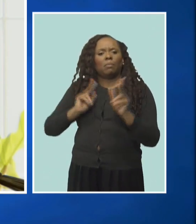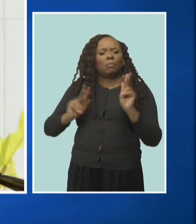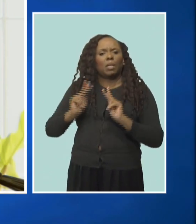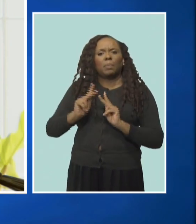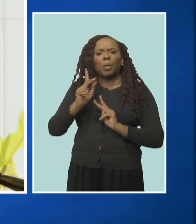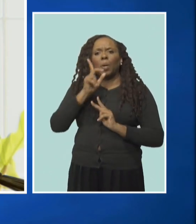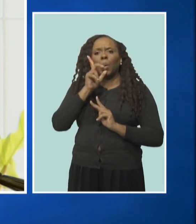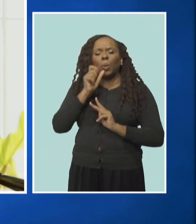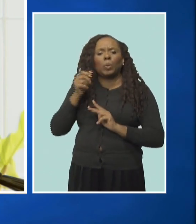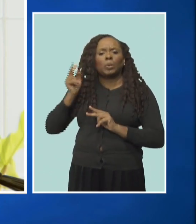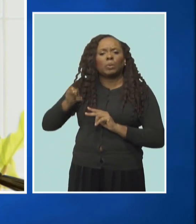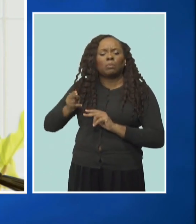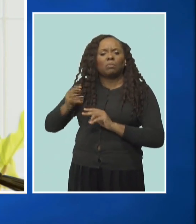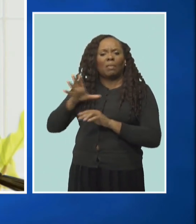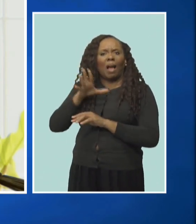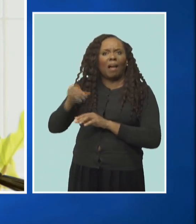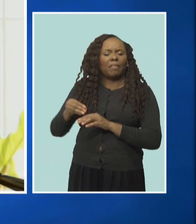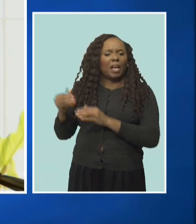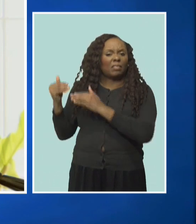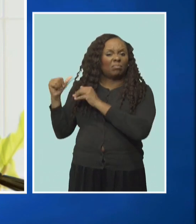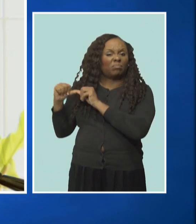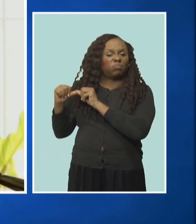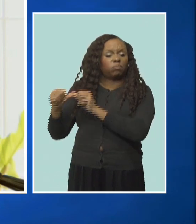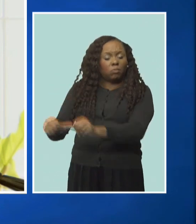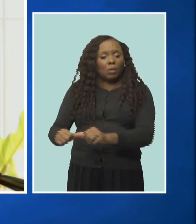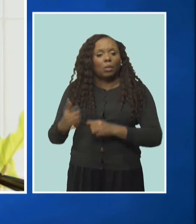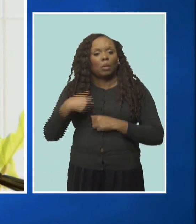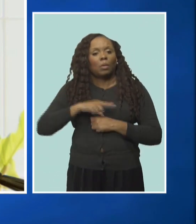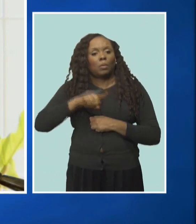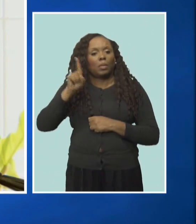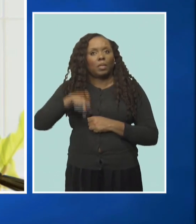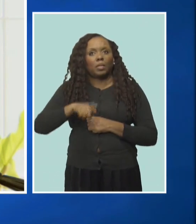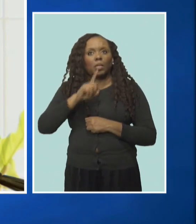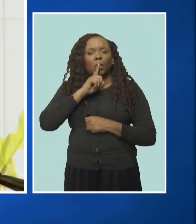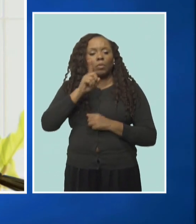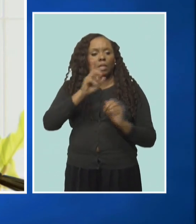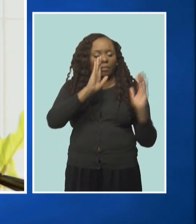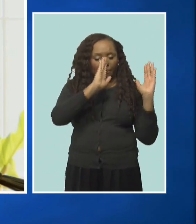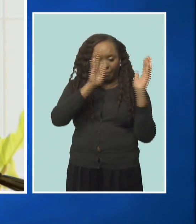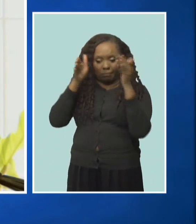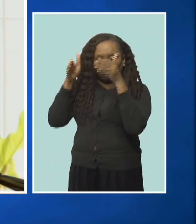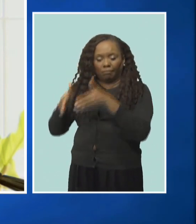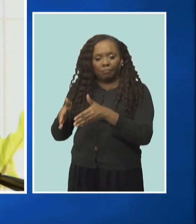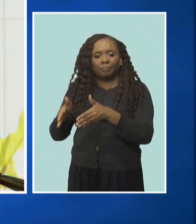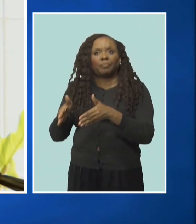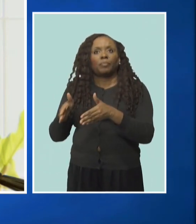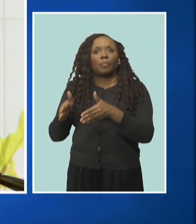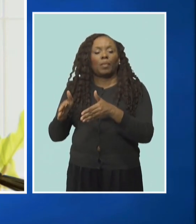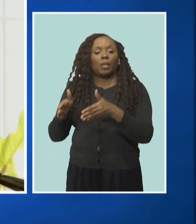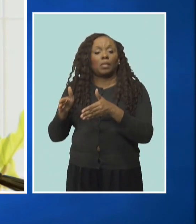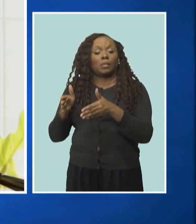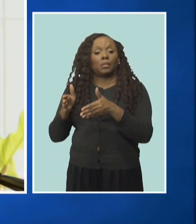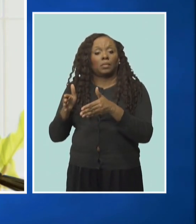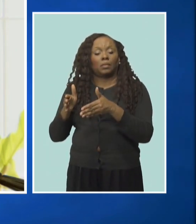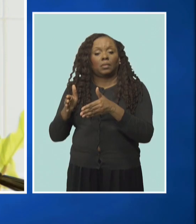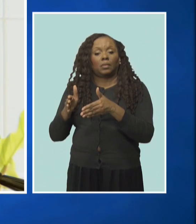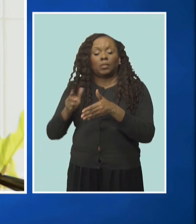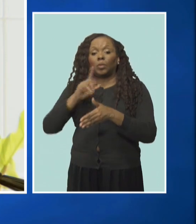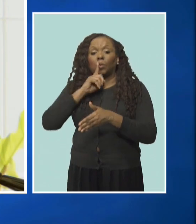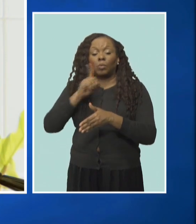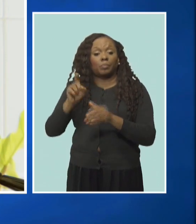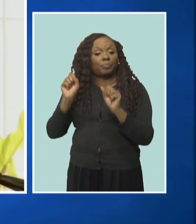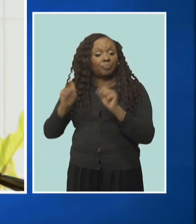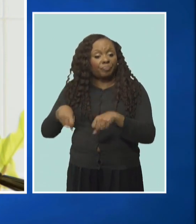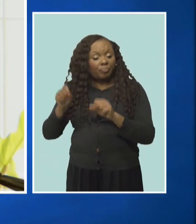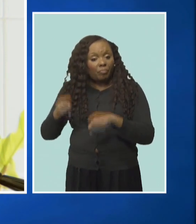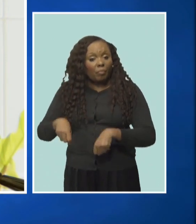world, not just in Africa, but in the diaspora, because we need to shift the attention of the pharmaceutical industry to be able,